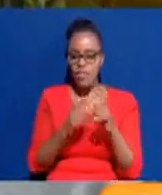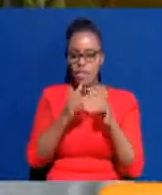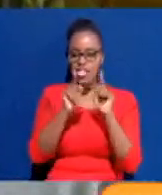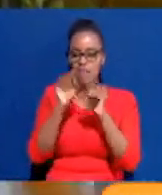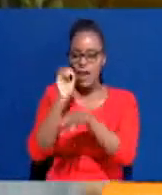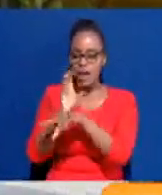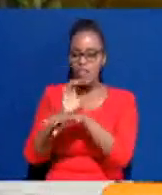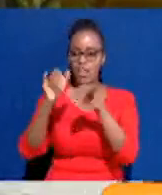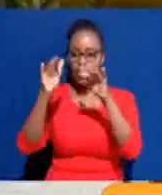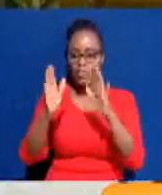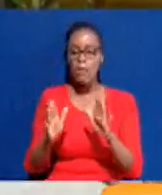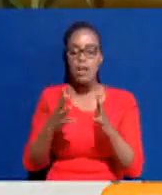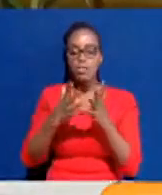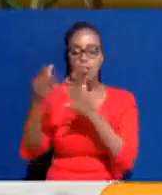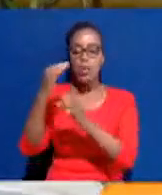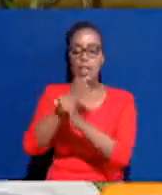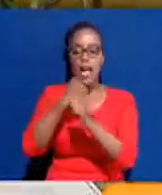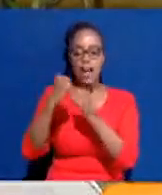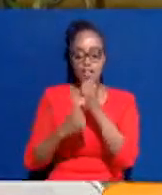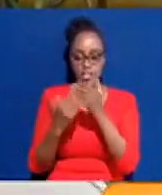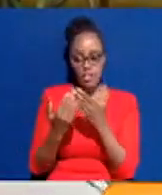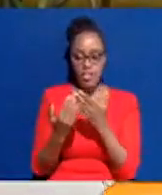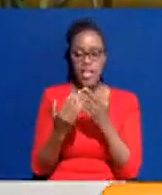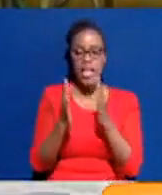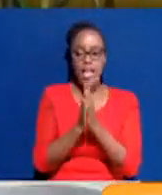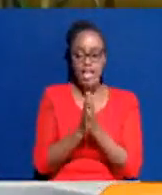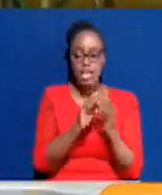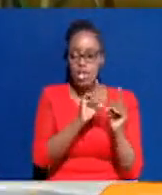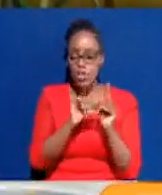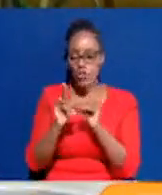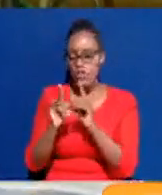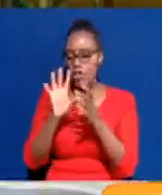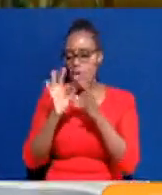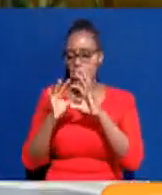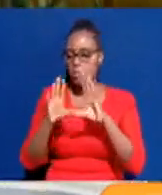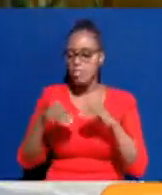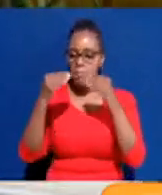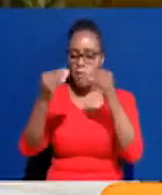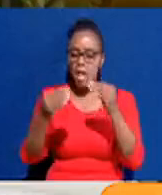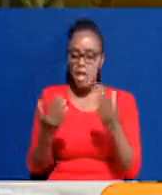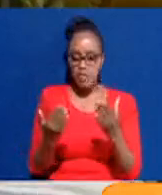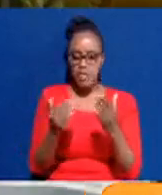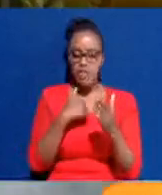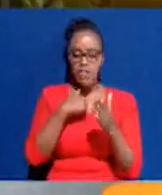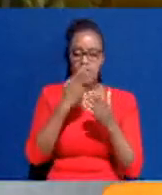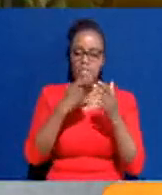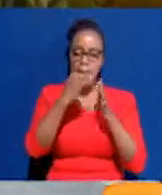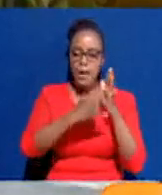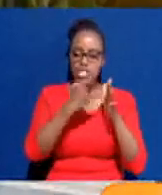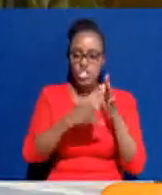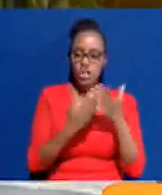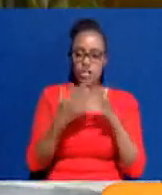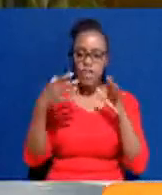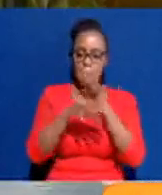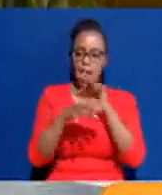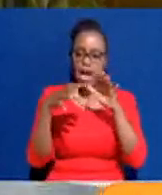advise farmers on when to harvest. Cooperative supply them like shelling machines, bags